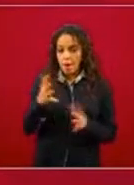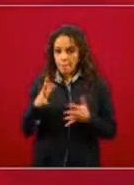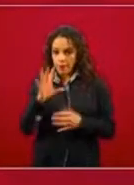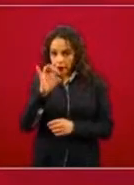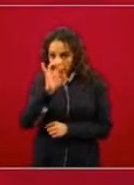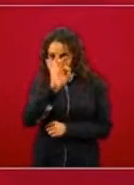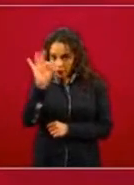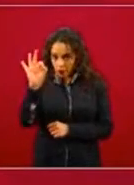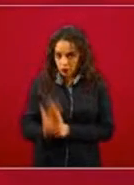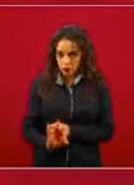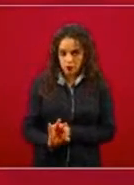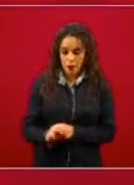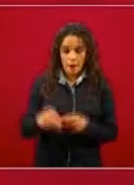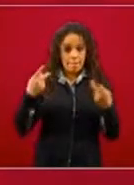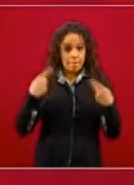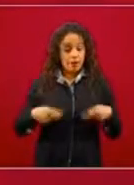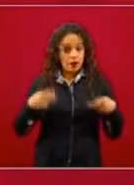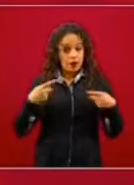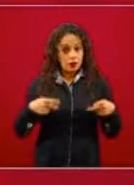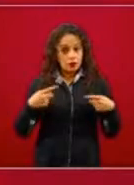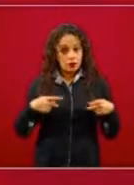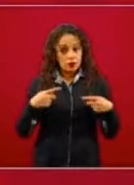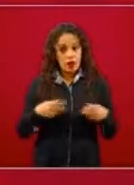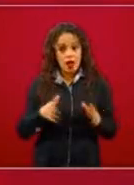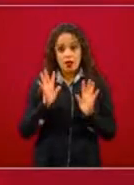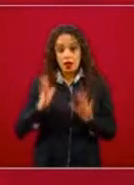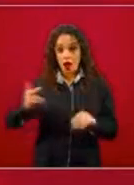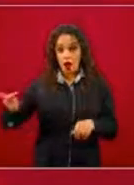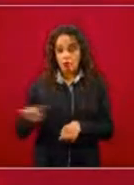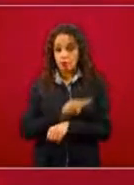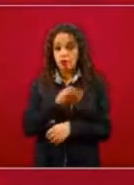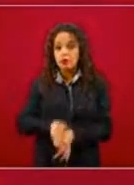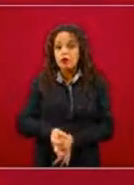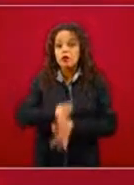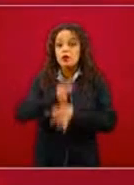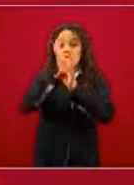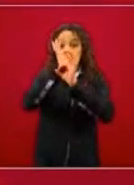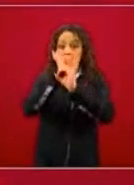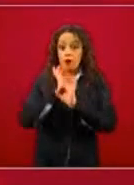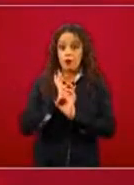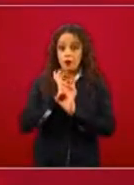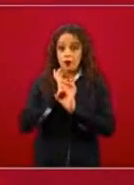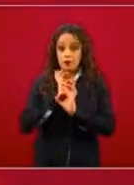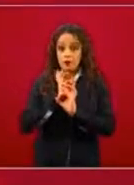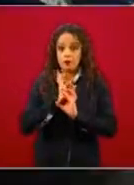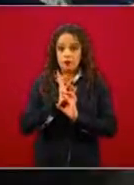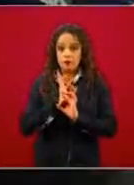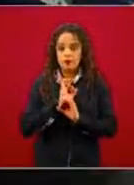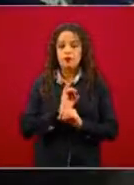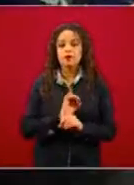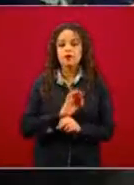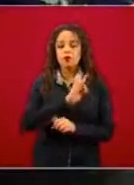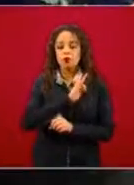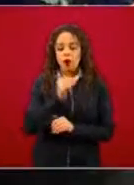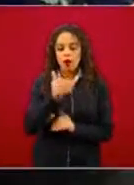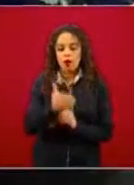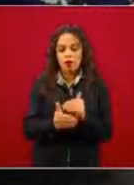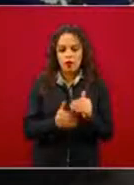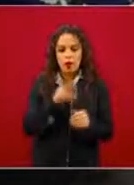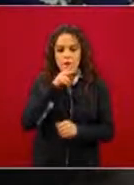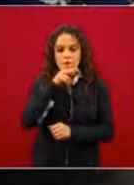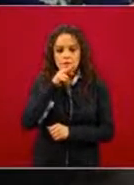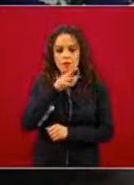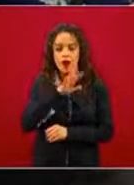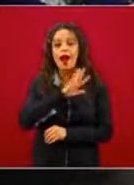this decision, because around 30% of the patients that have been tubed, they